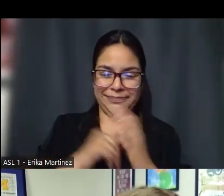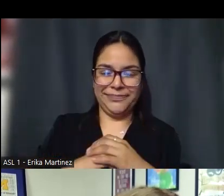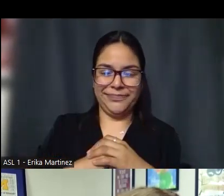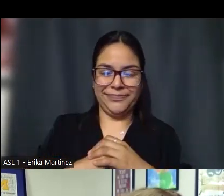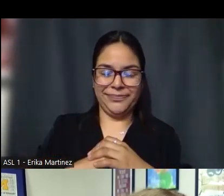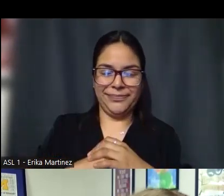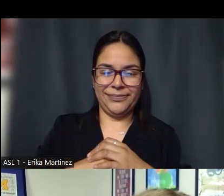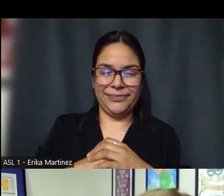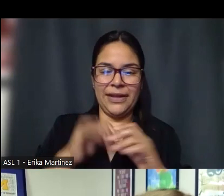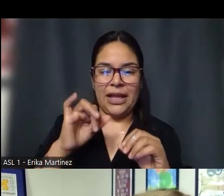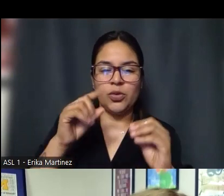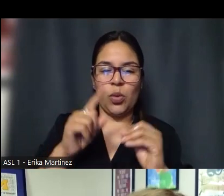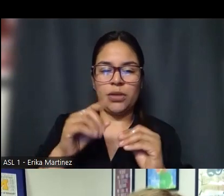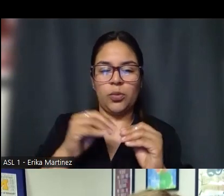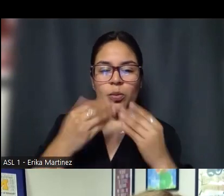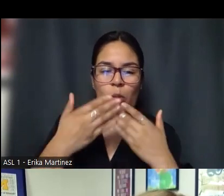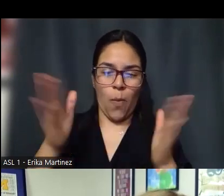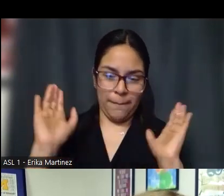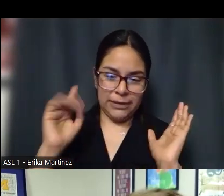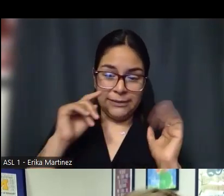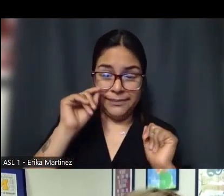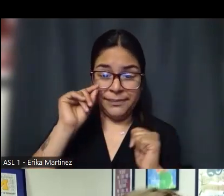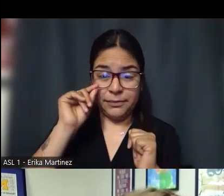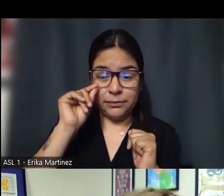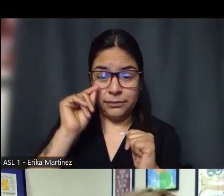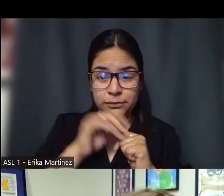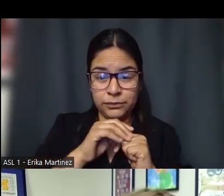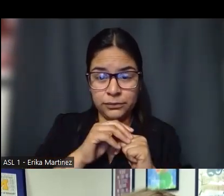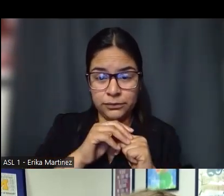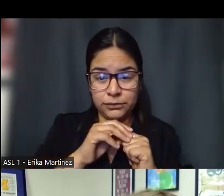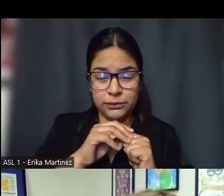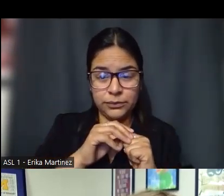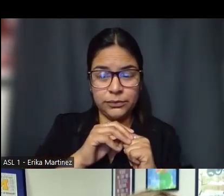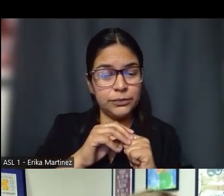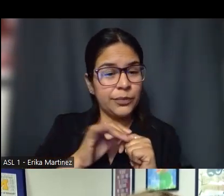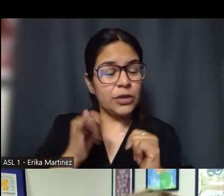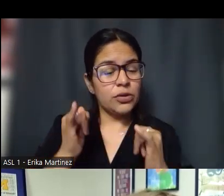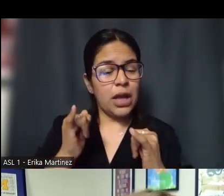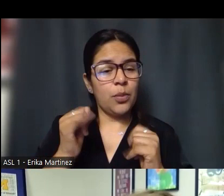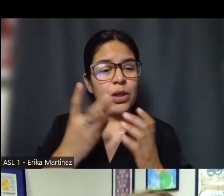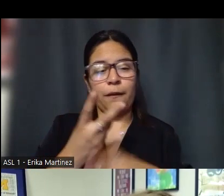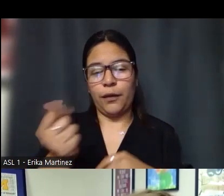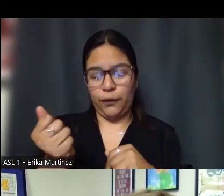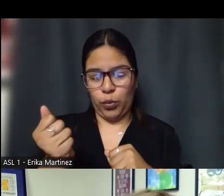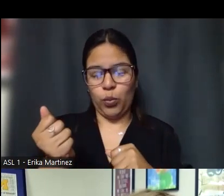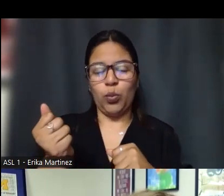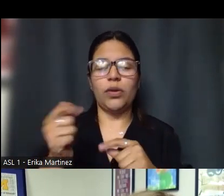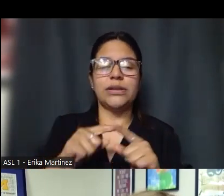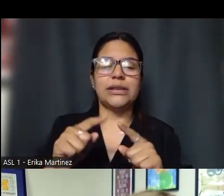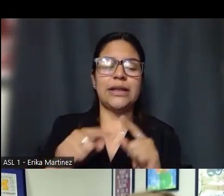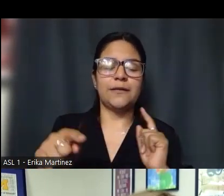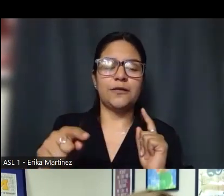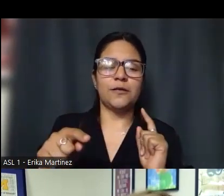group of people. And you'll also get noticed of any public meetings we have. So we have several advisory bodies that